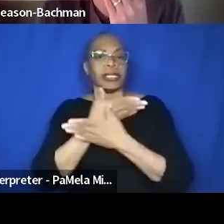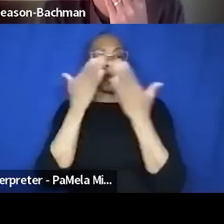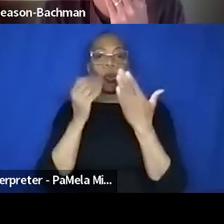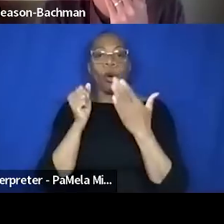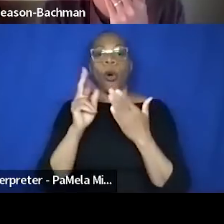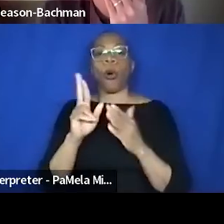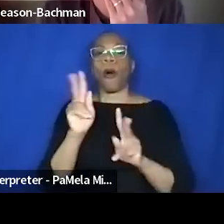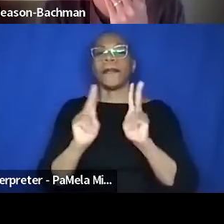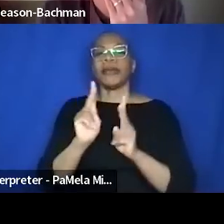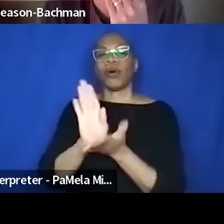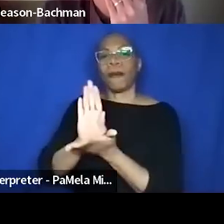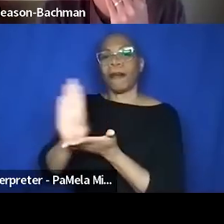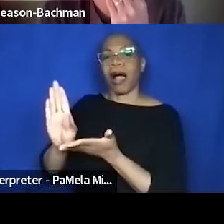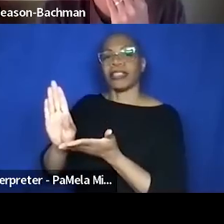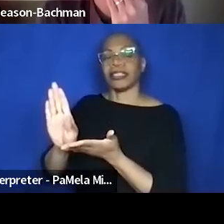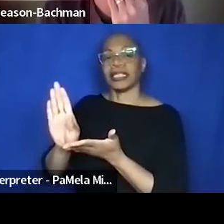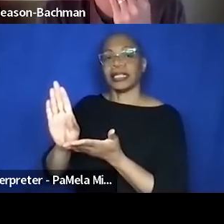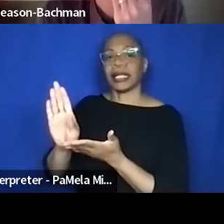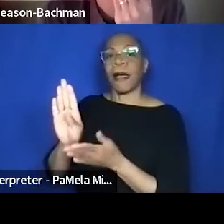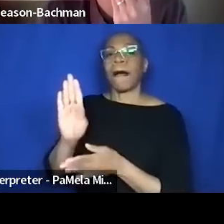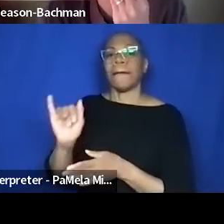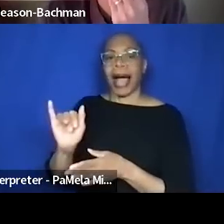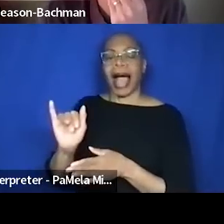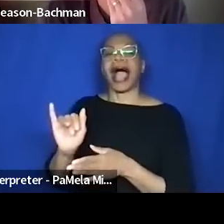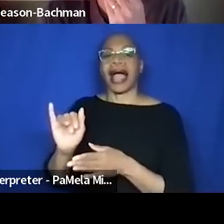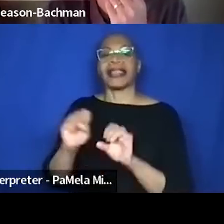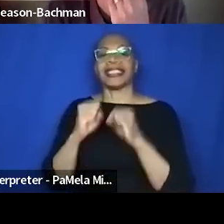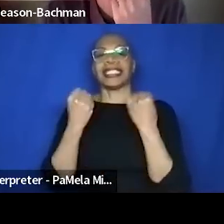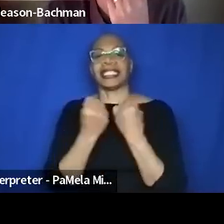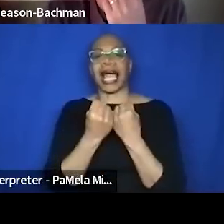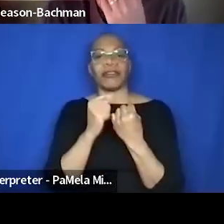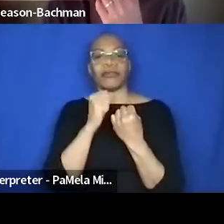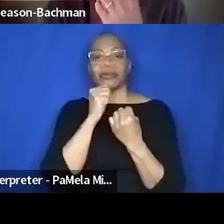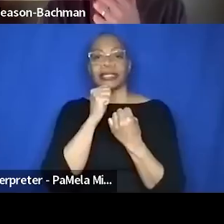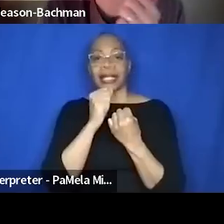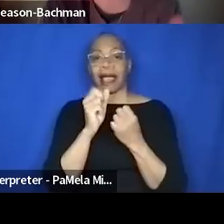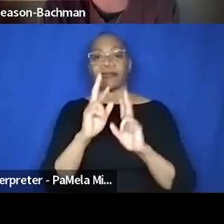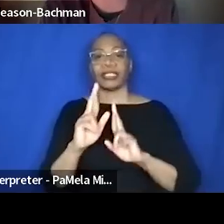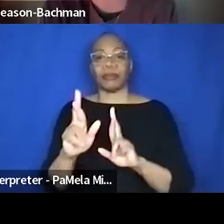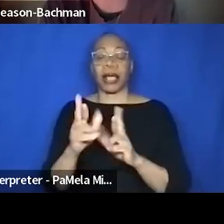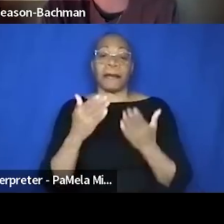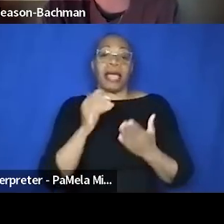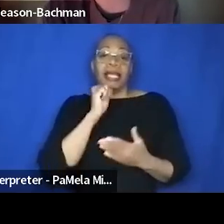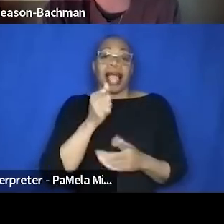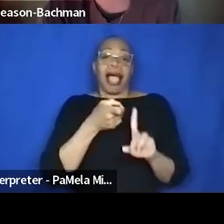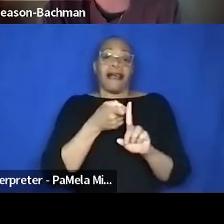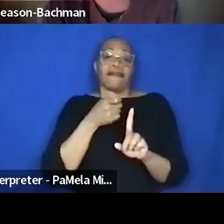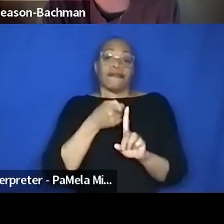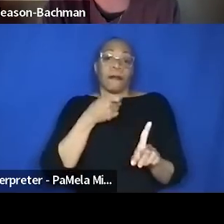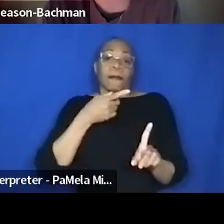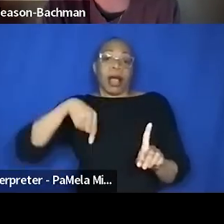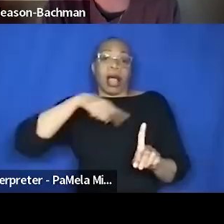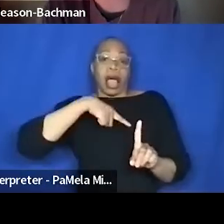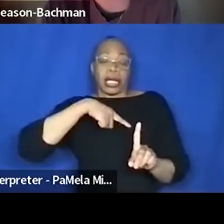by our society, have been mistreated by healthcare providers. Maybe not us specifically, but that we need to find ways to